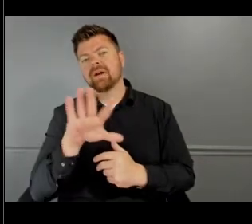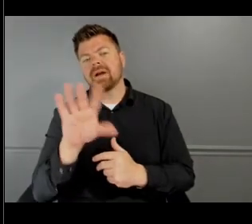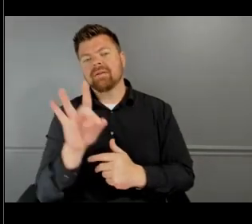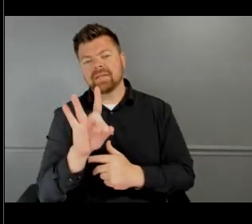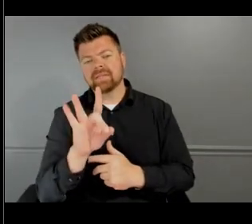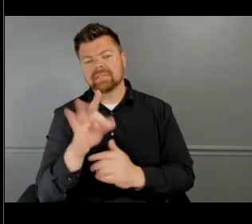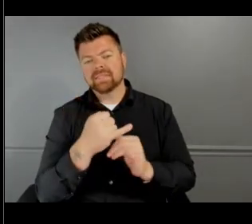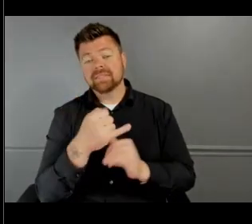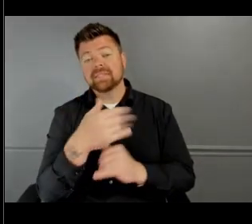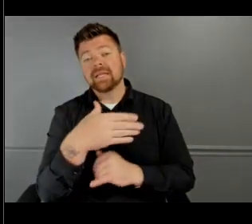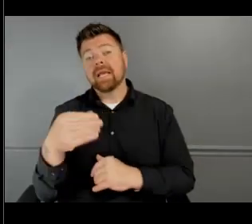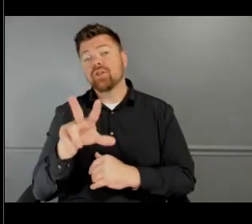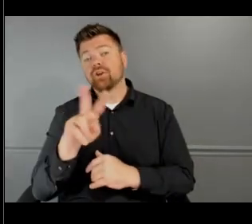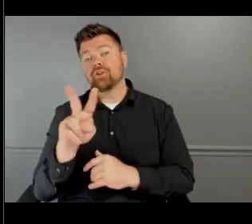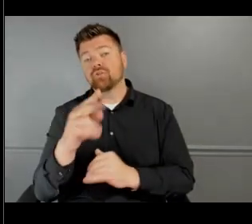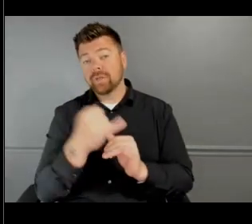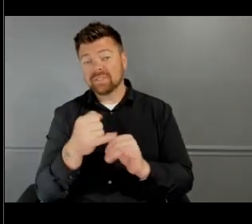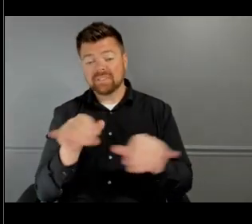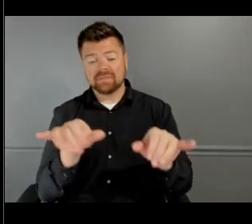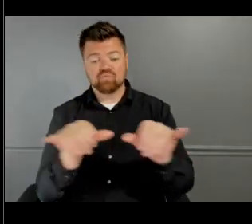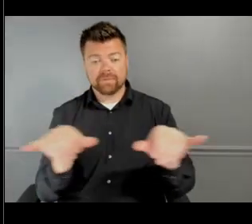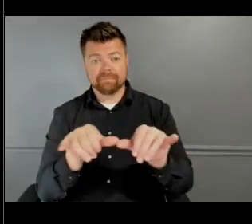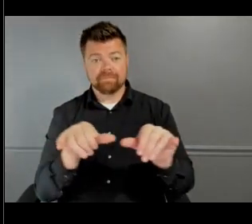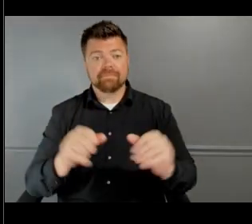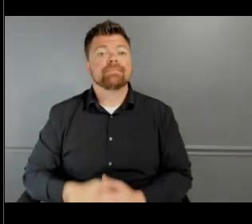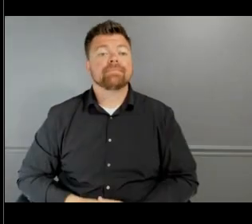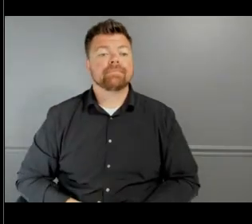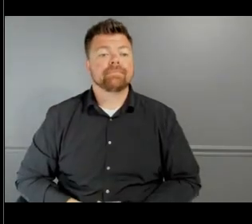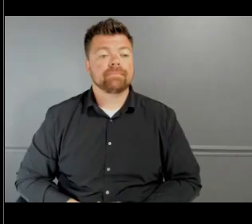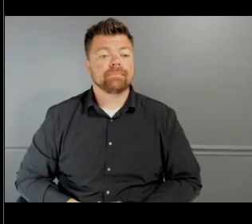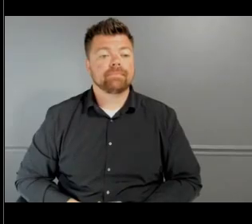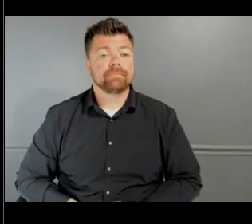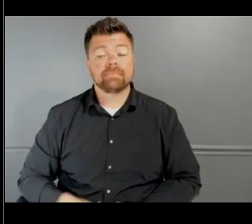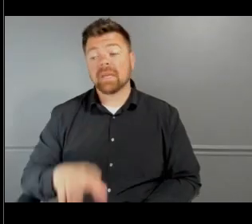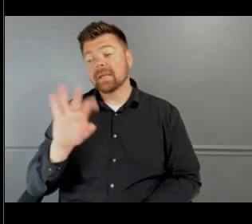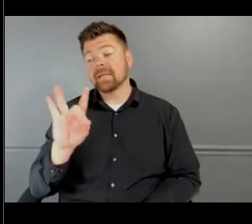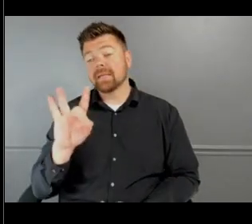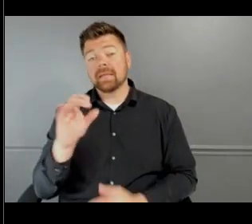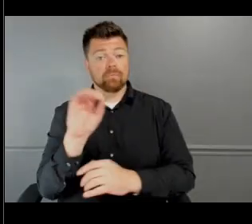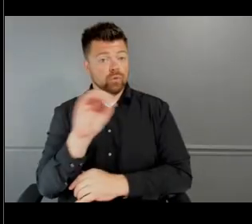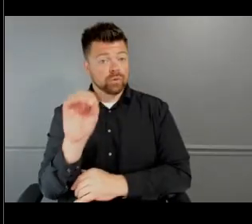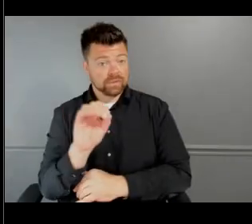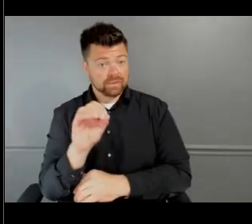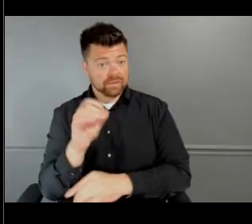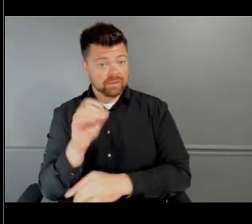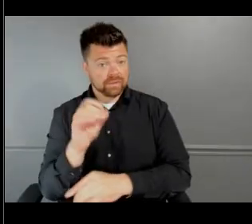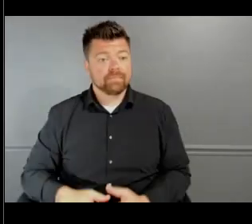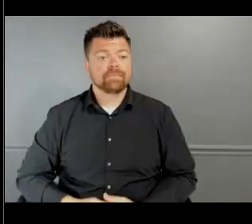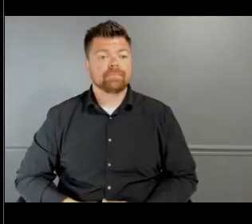inches and 32 inches wide. And 98% of you got this one correct.